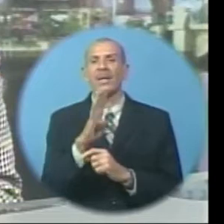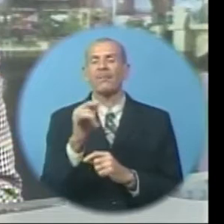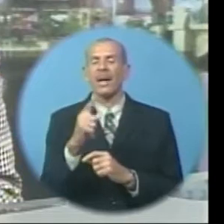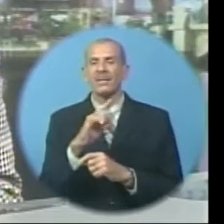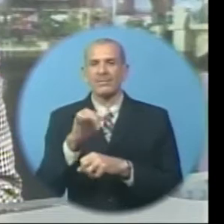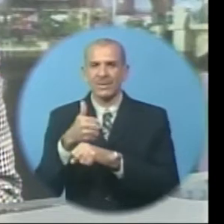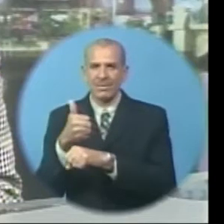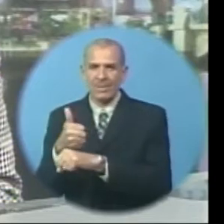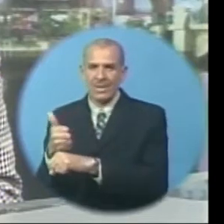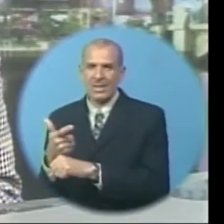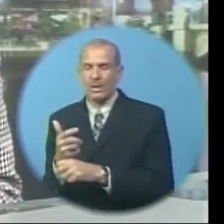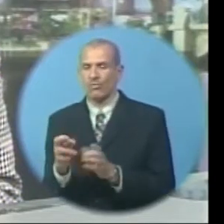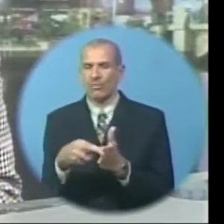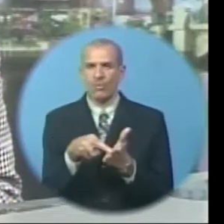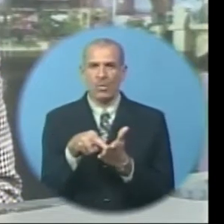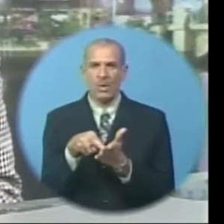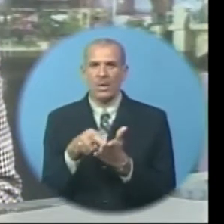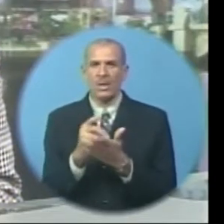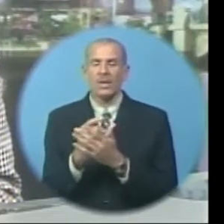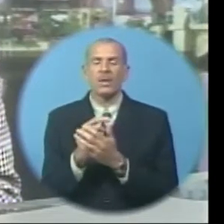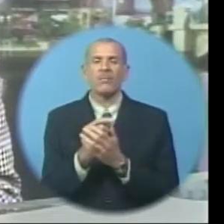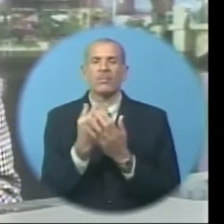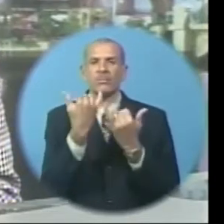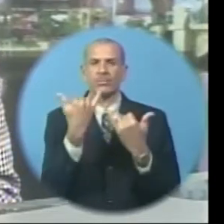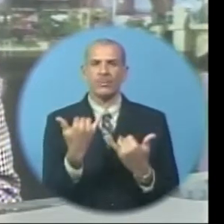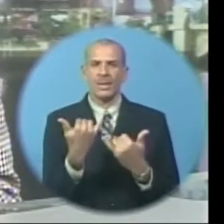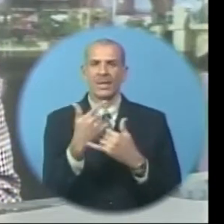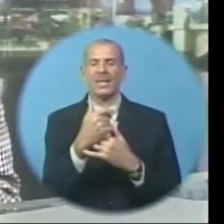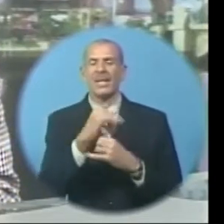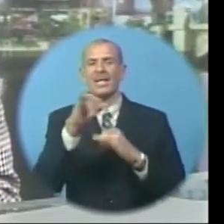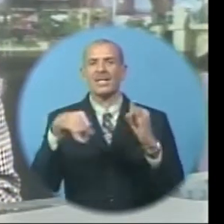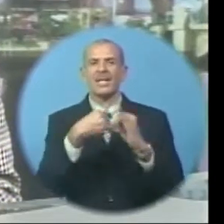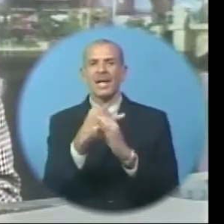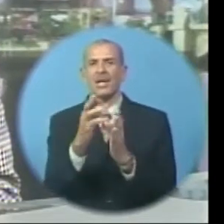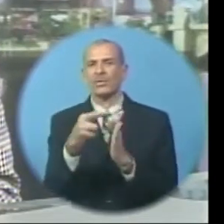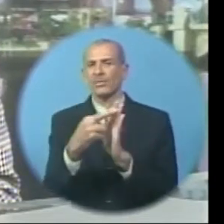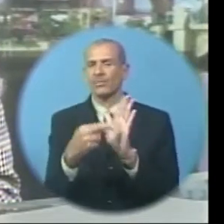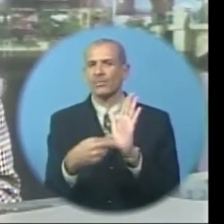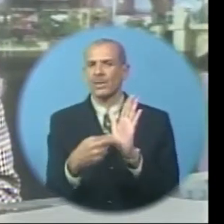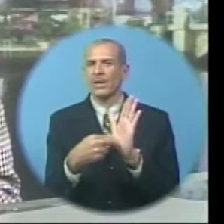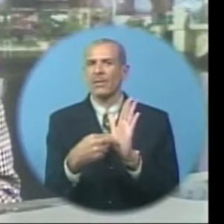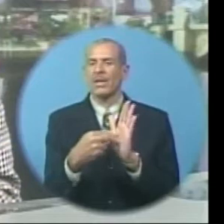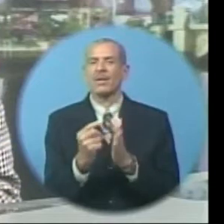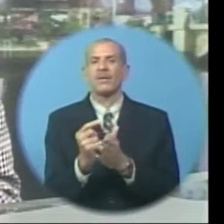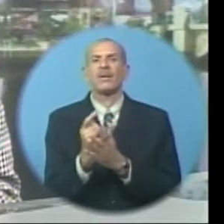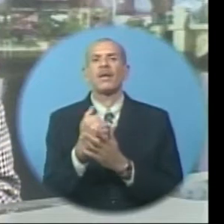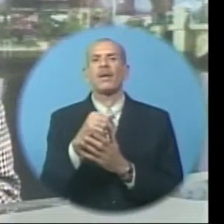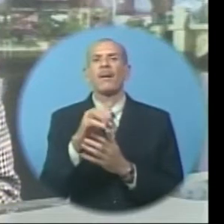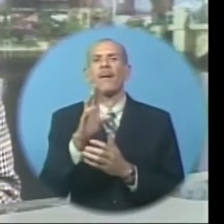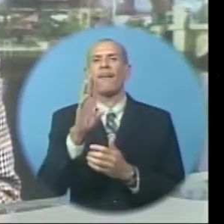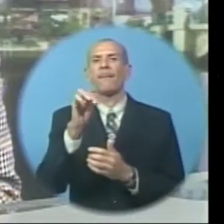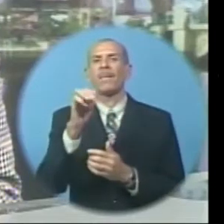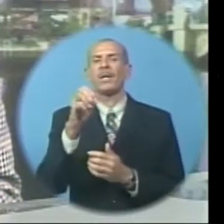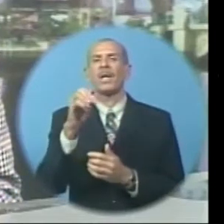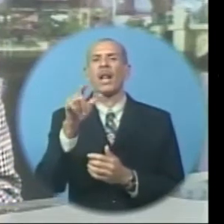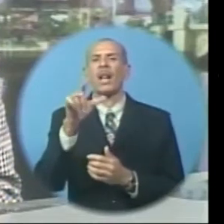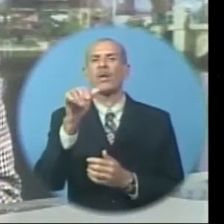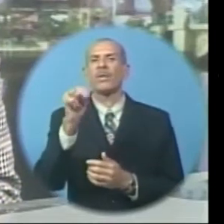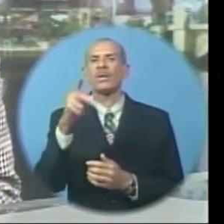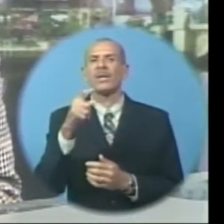in place that are required to be compliant with international regulations to both money laundering and terrorism